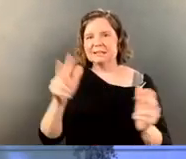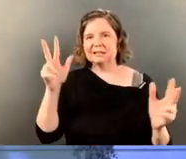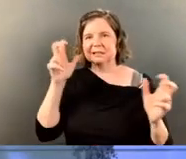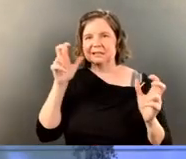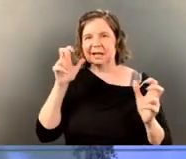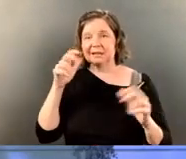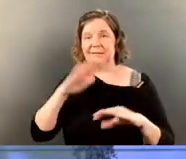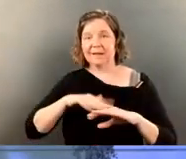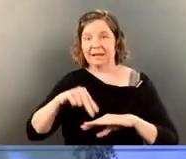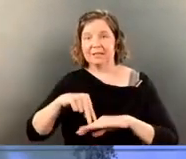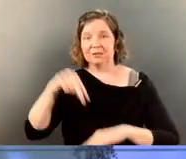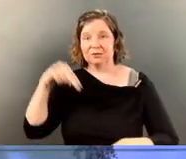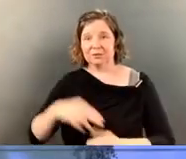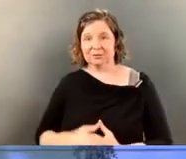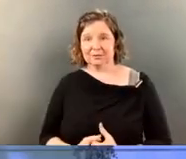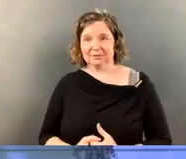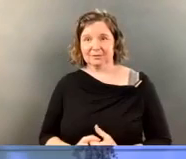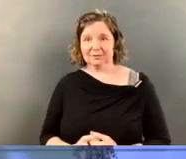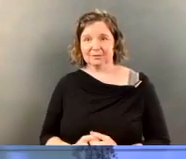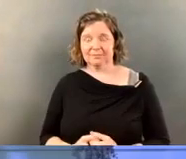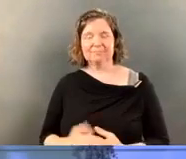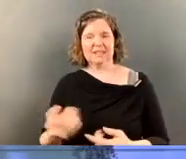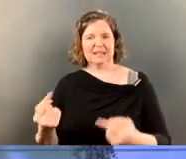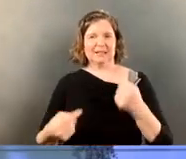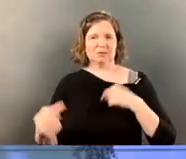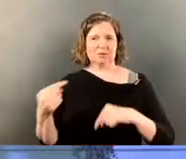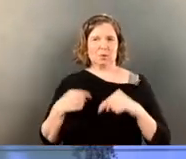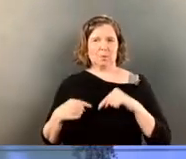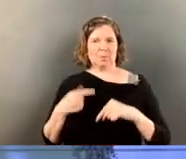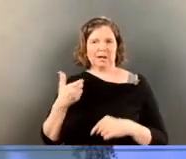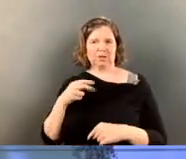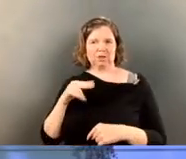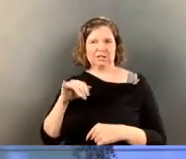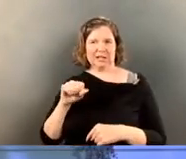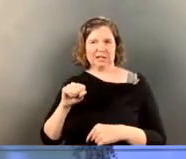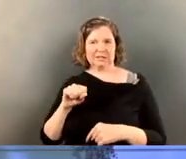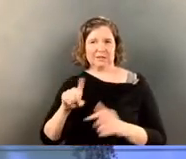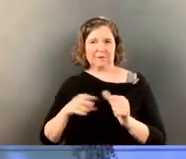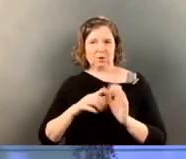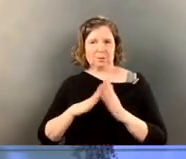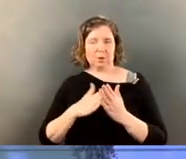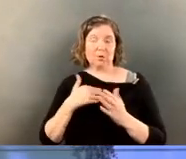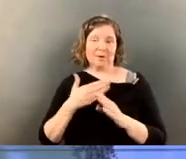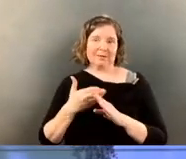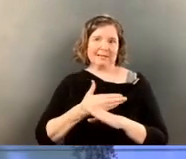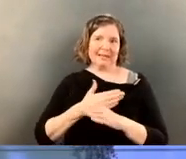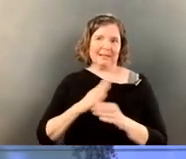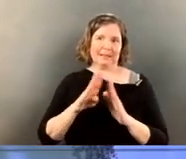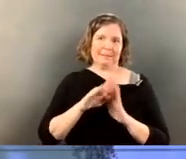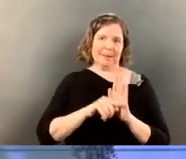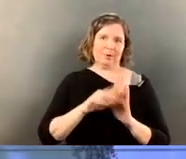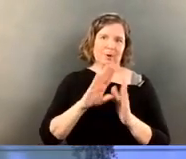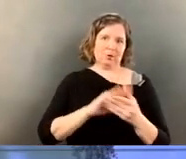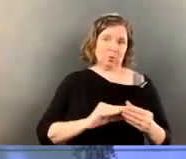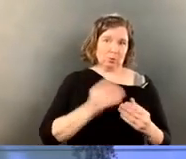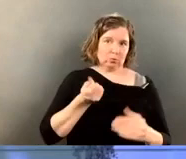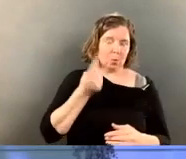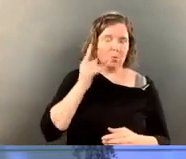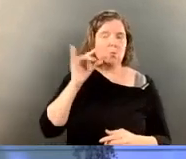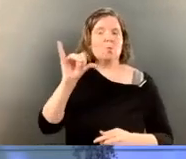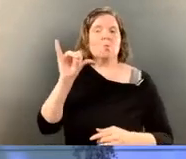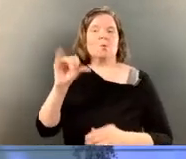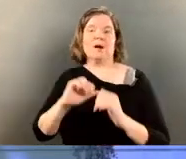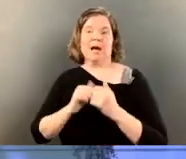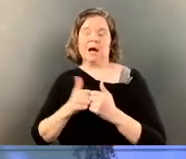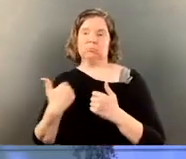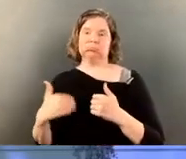at Easter. So let's go back to Genesis for a second, because you got to get the prequel. You got to get the backstory in order to understand just